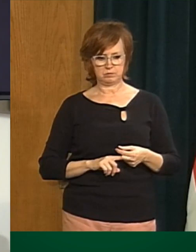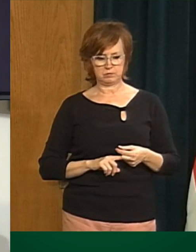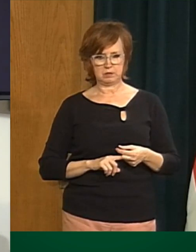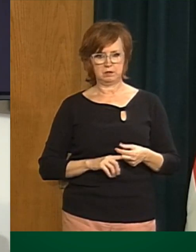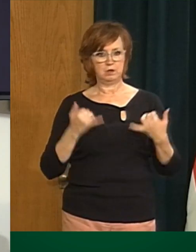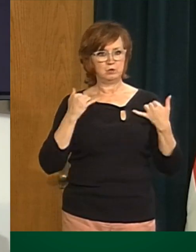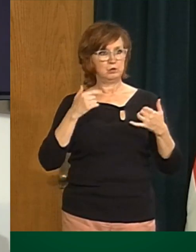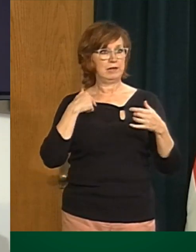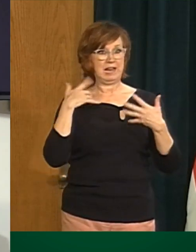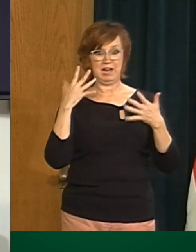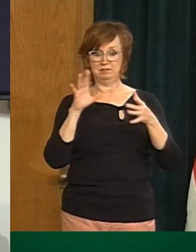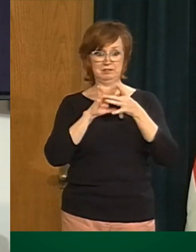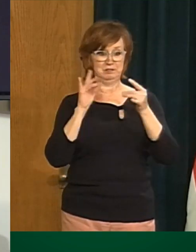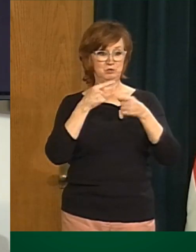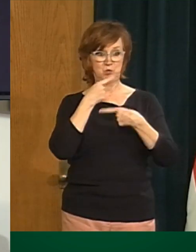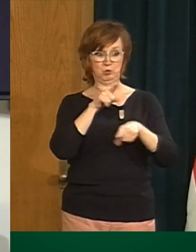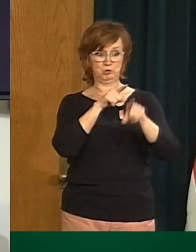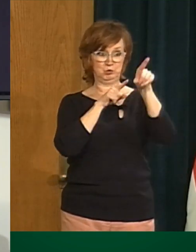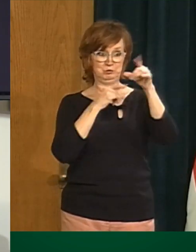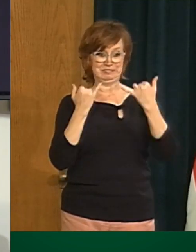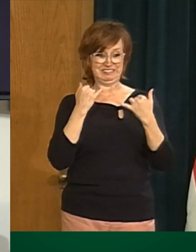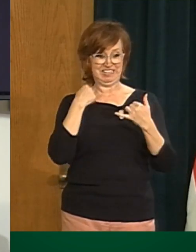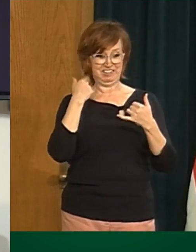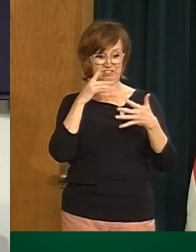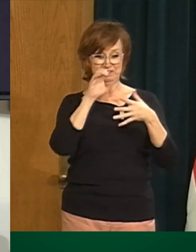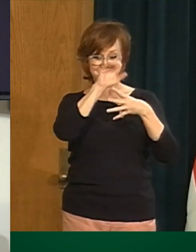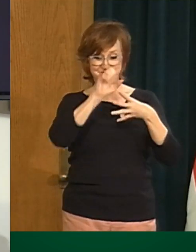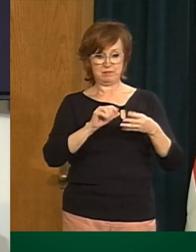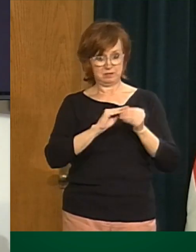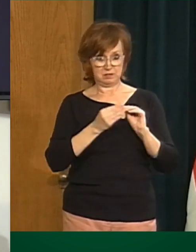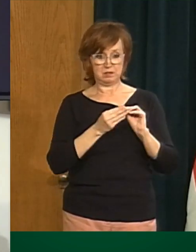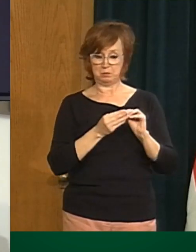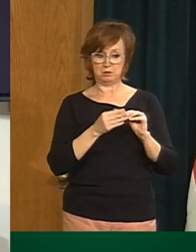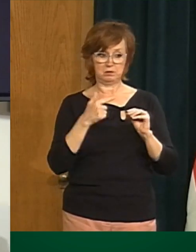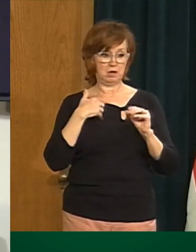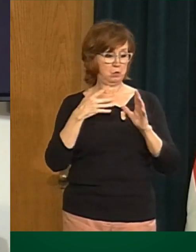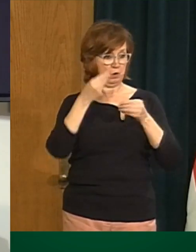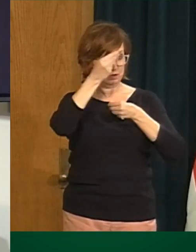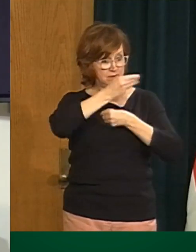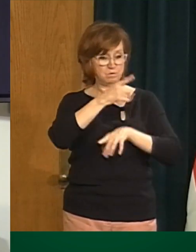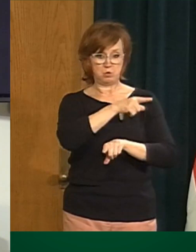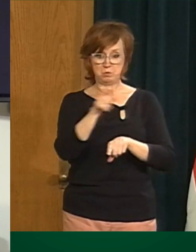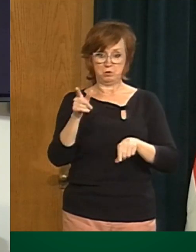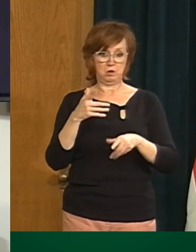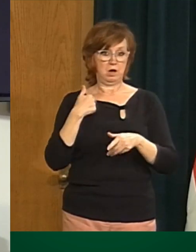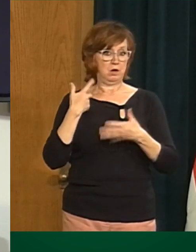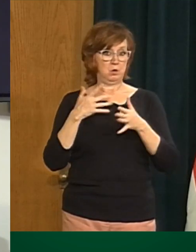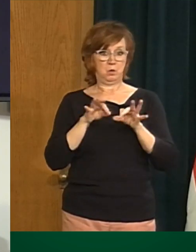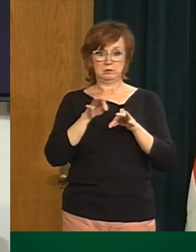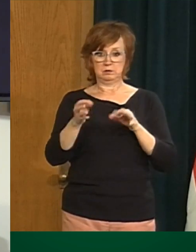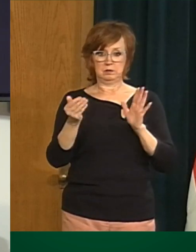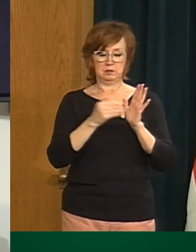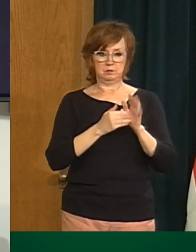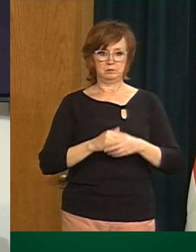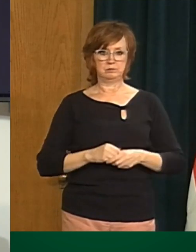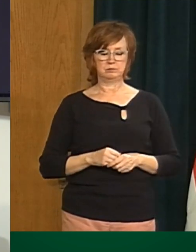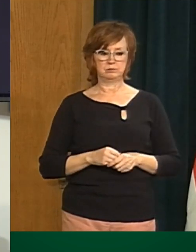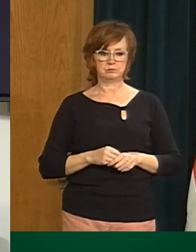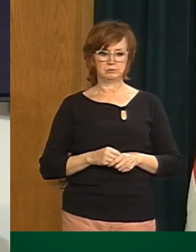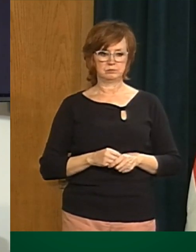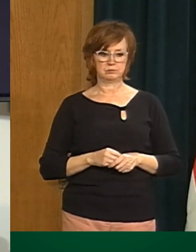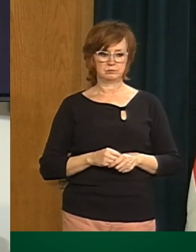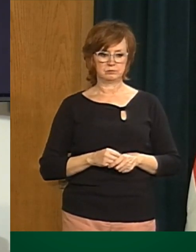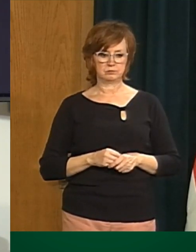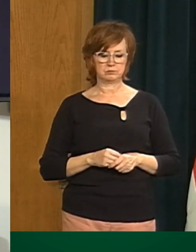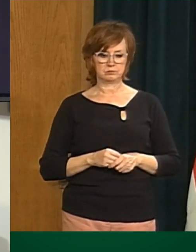more transparent and timely on providing information, and we will continue to do that. But again, I'd just like to reinforce again, and I know the Premier already said this,